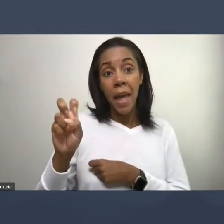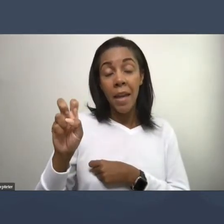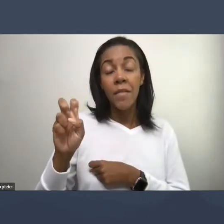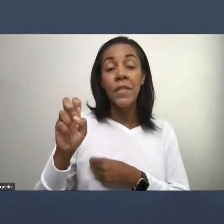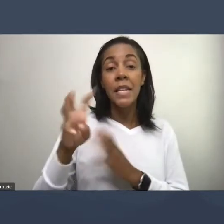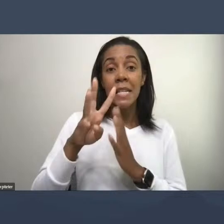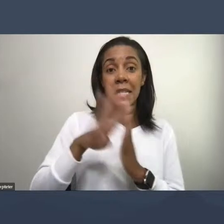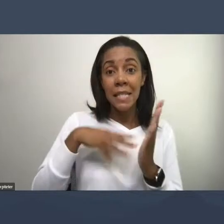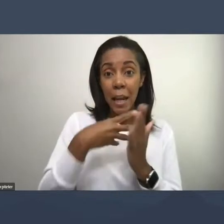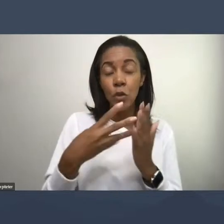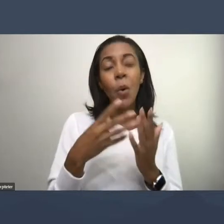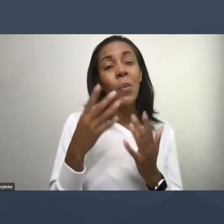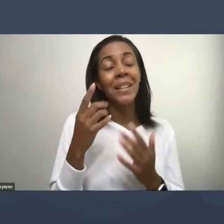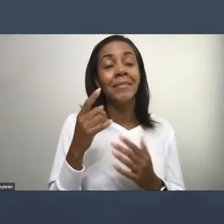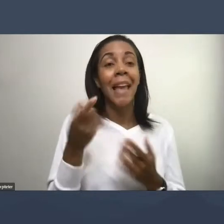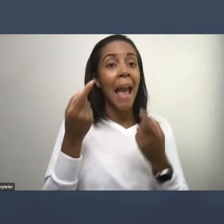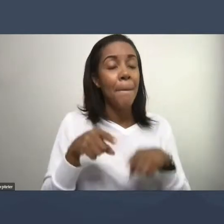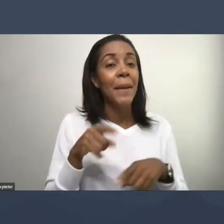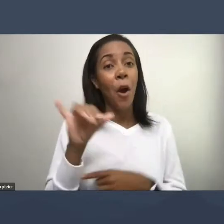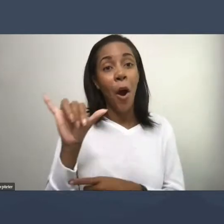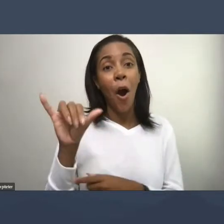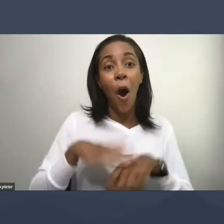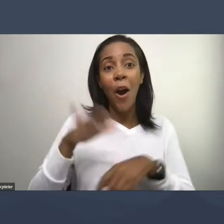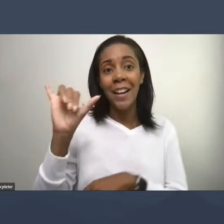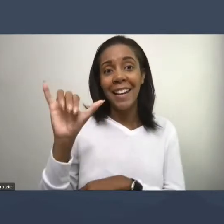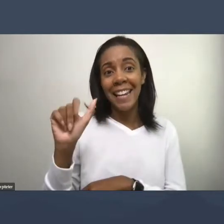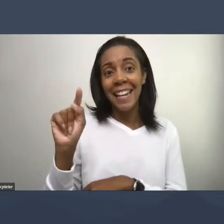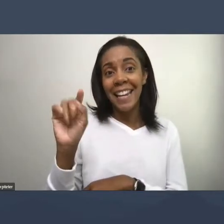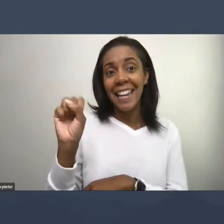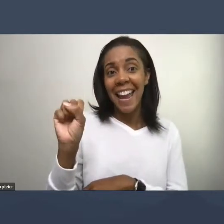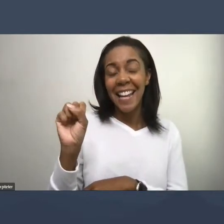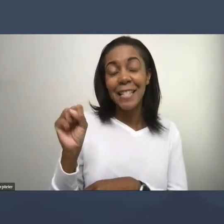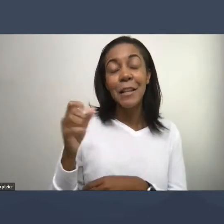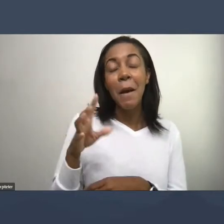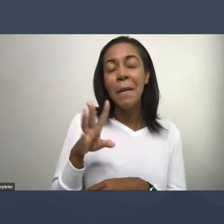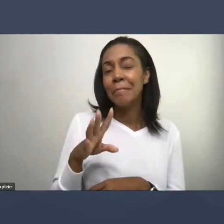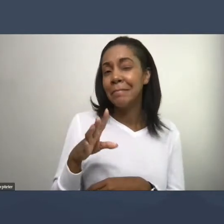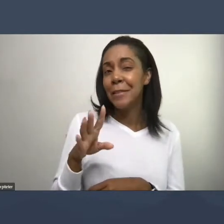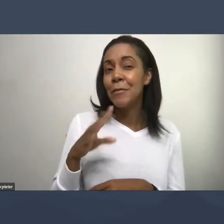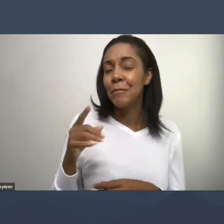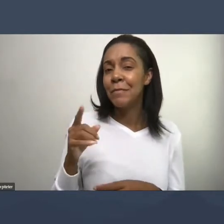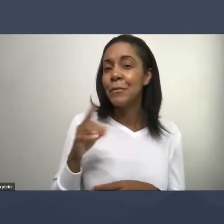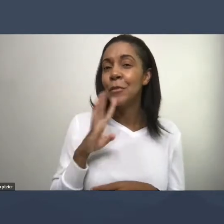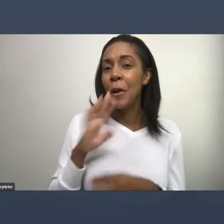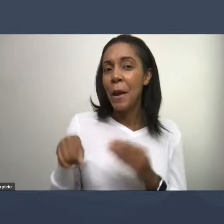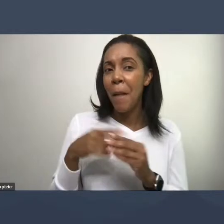I don't know if that's the one you're talking about, where That's probably the one he's talking about. That's top of mind.